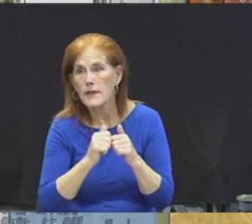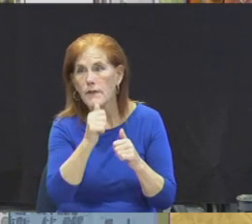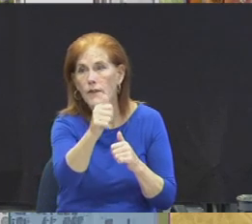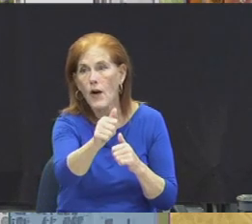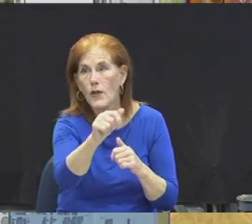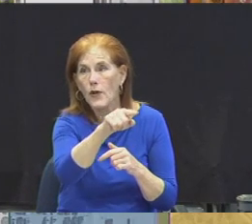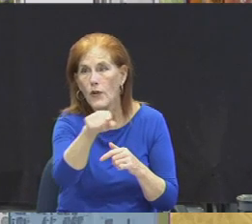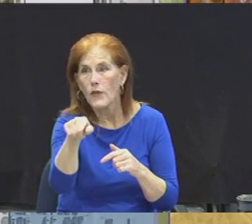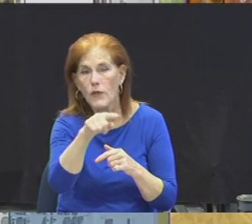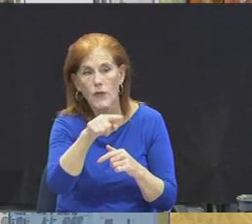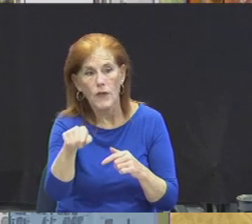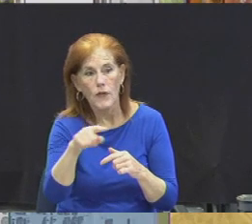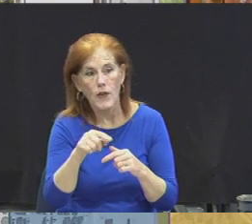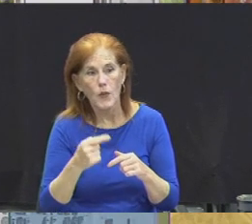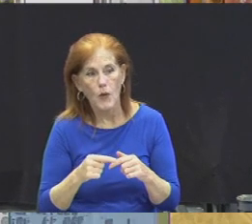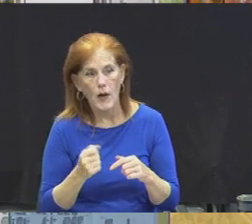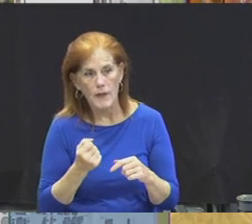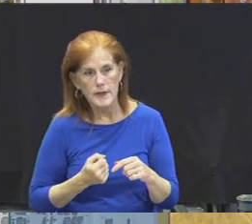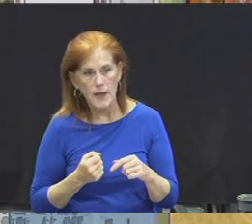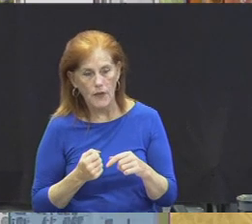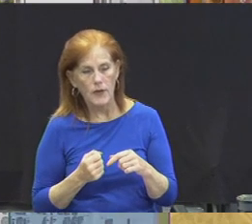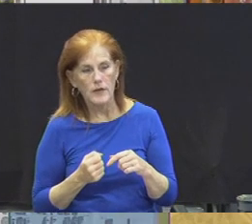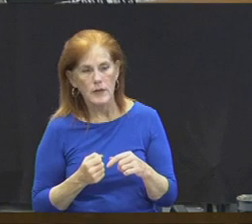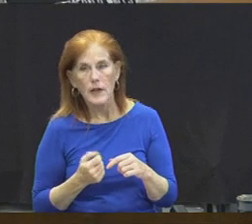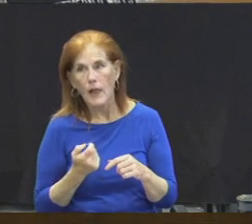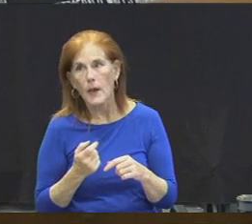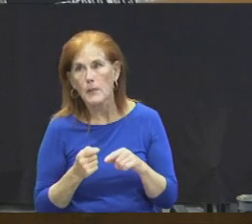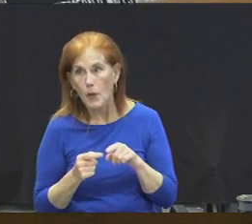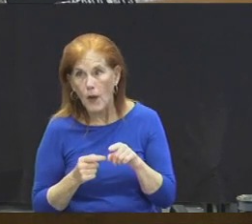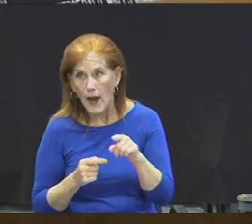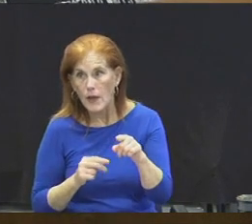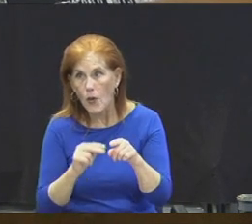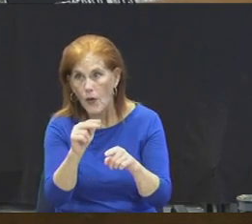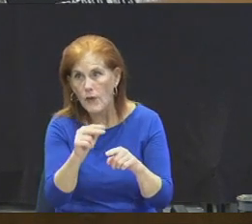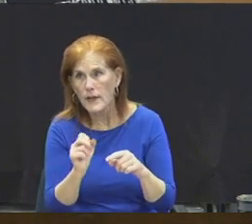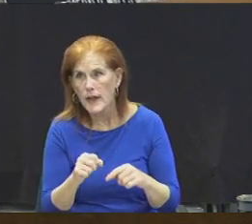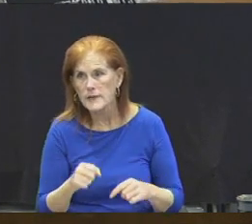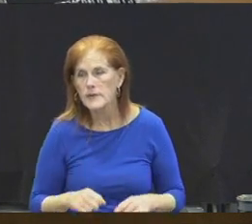much further away than the one on the south. A little bit, just a little.